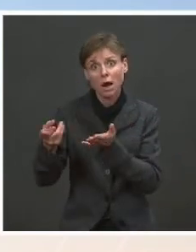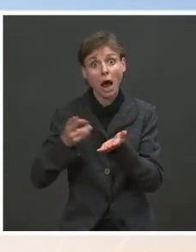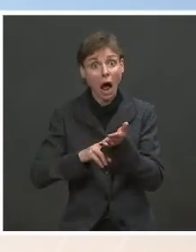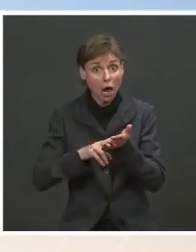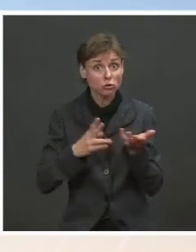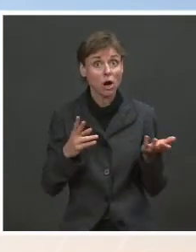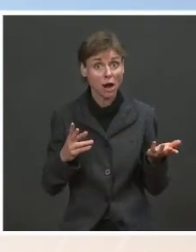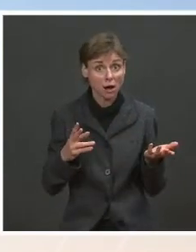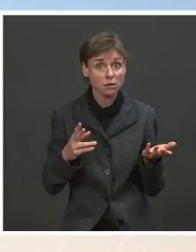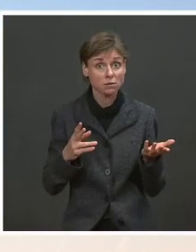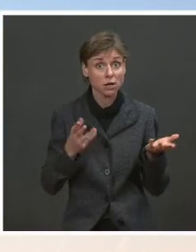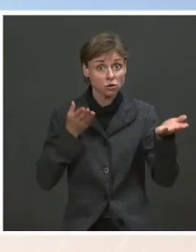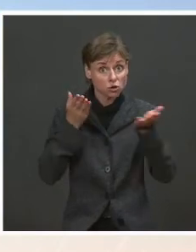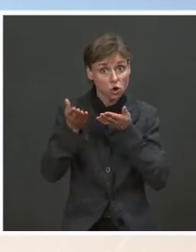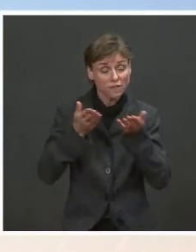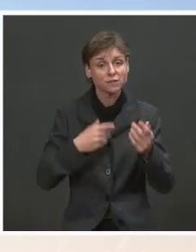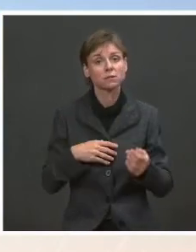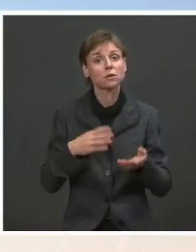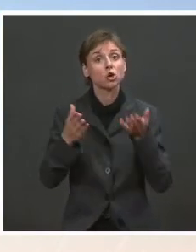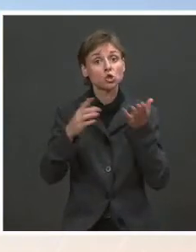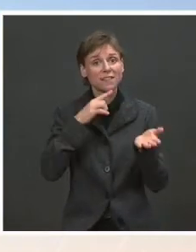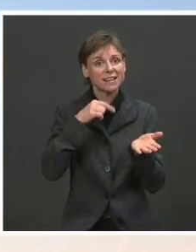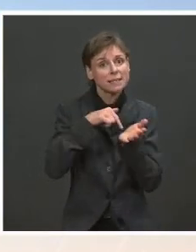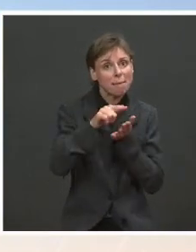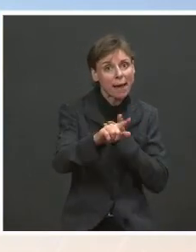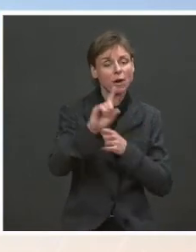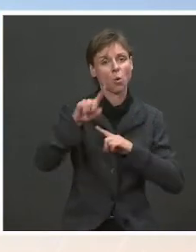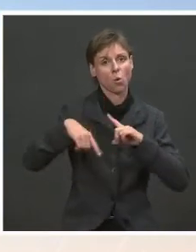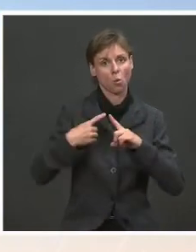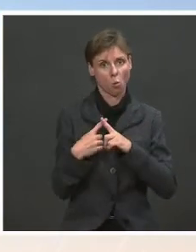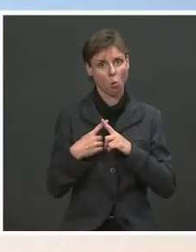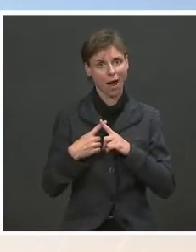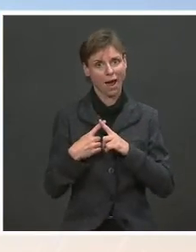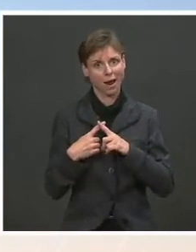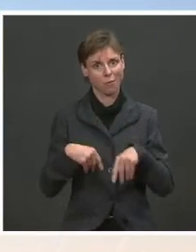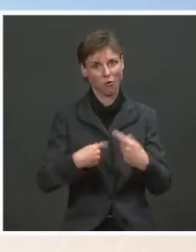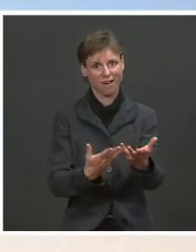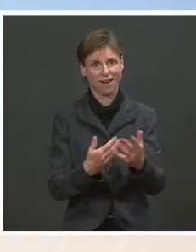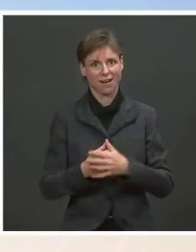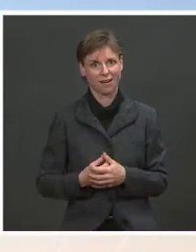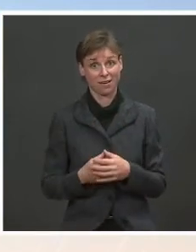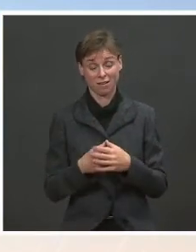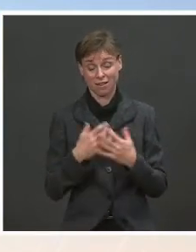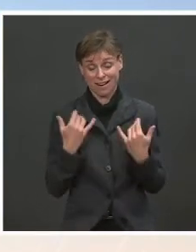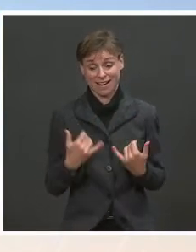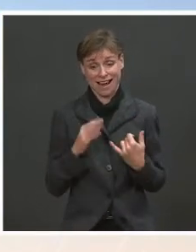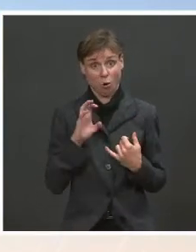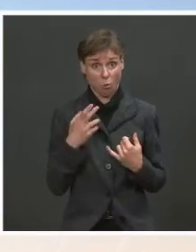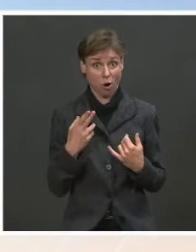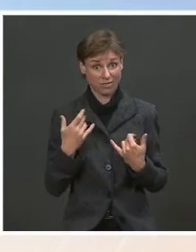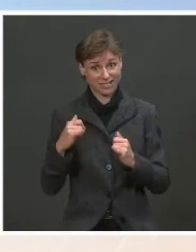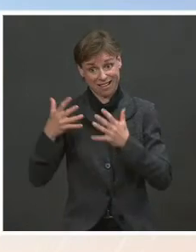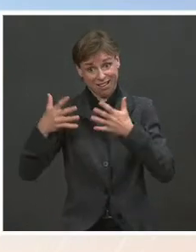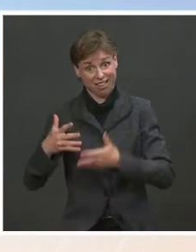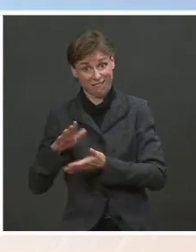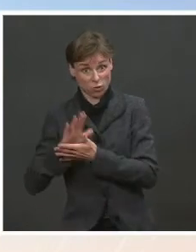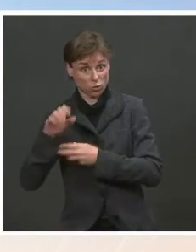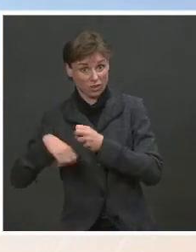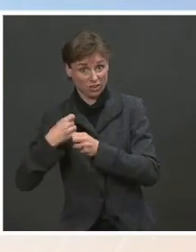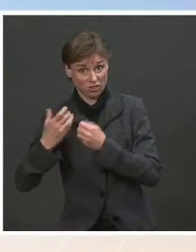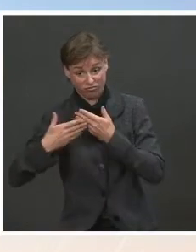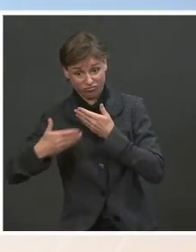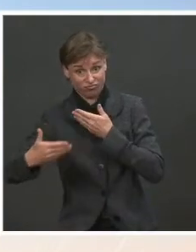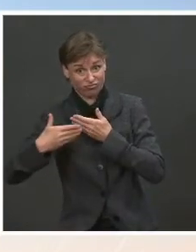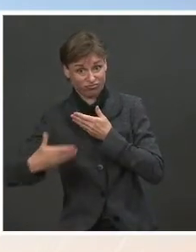And services also are paid when they're given. And we're in March. We still have some of the school year left. We're looking to release